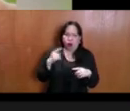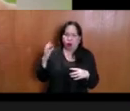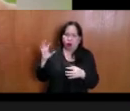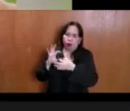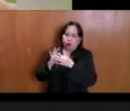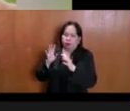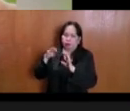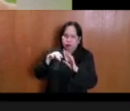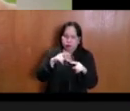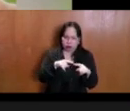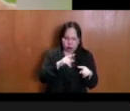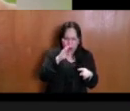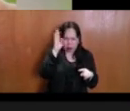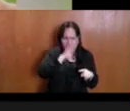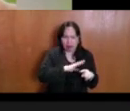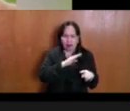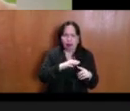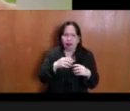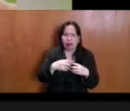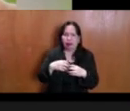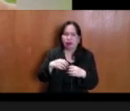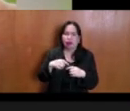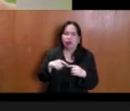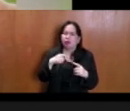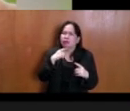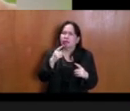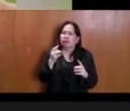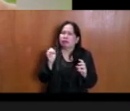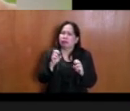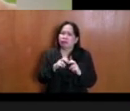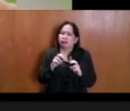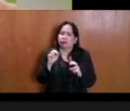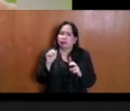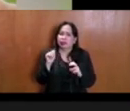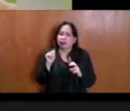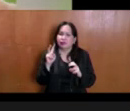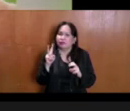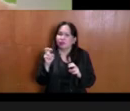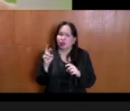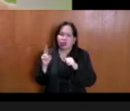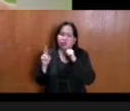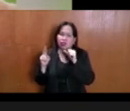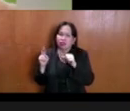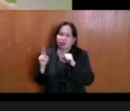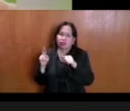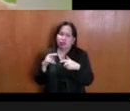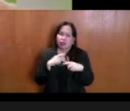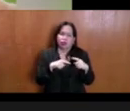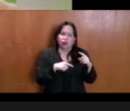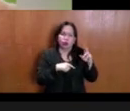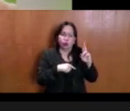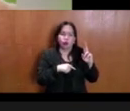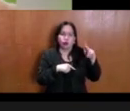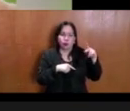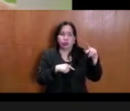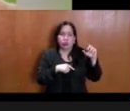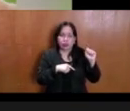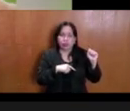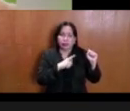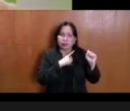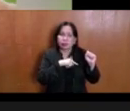say, you know, we can't even do with AVR. We need UPS. We buy the uninterruptible power